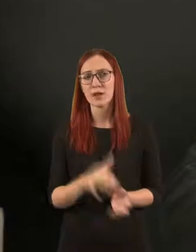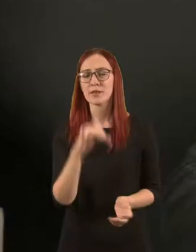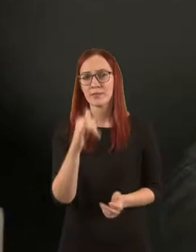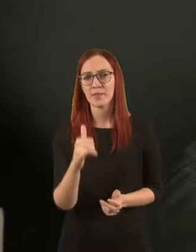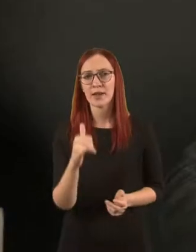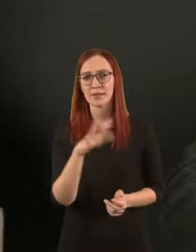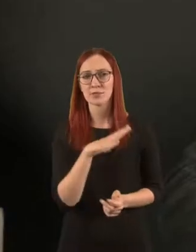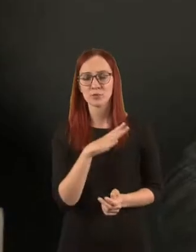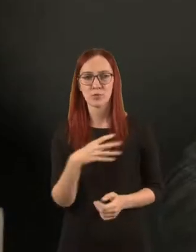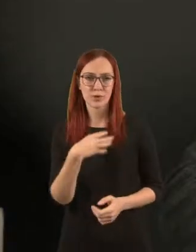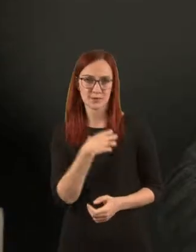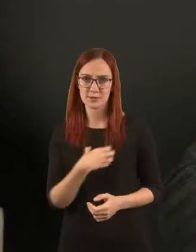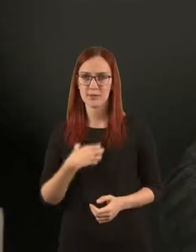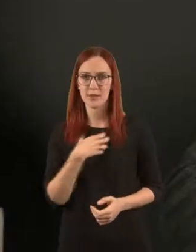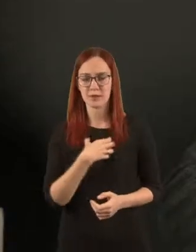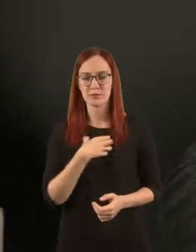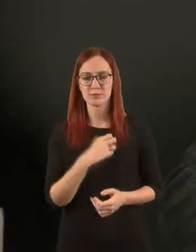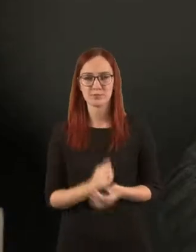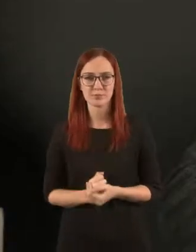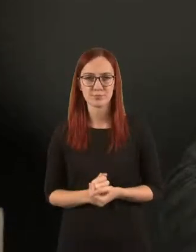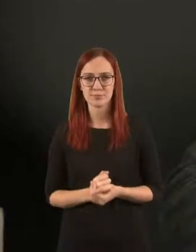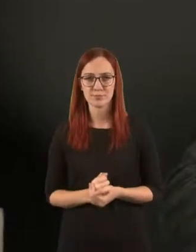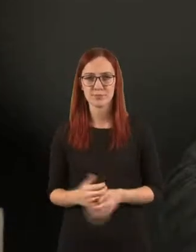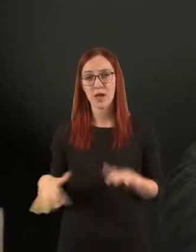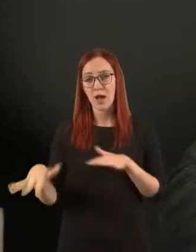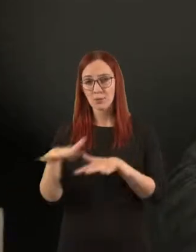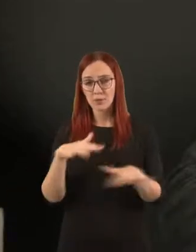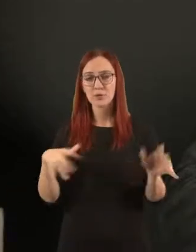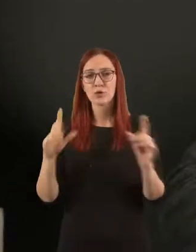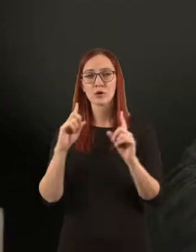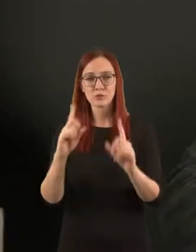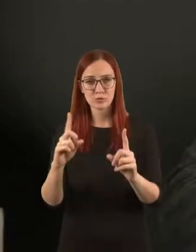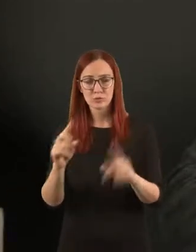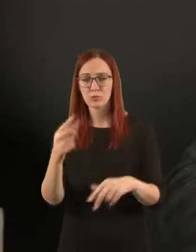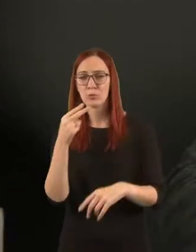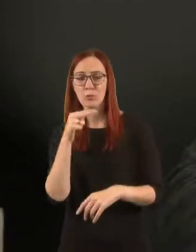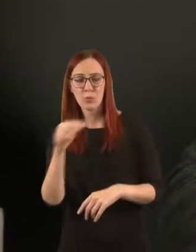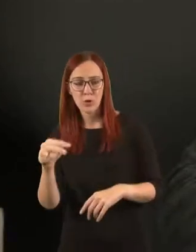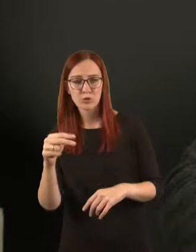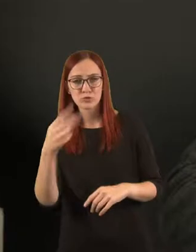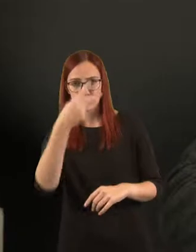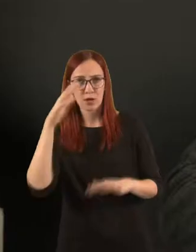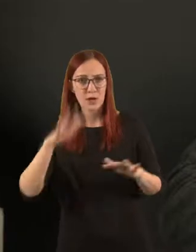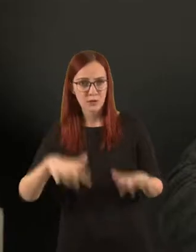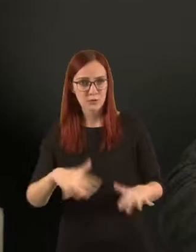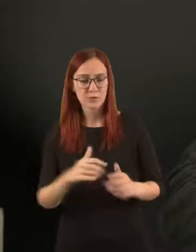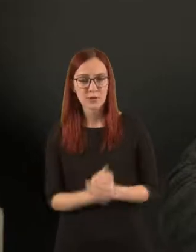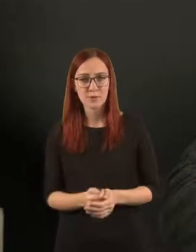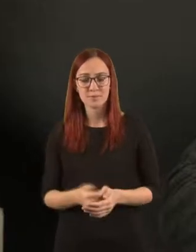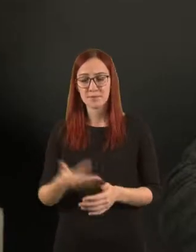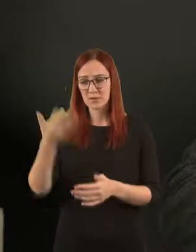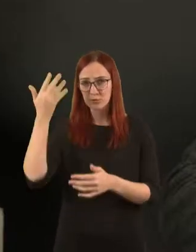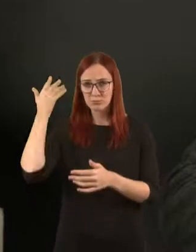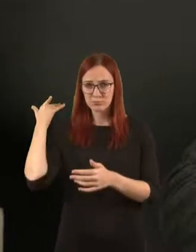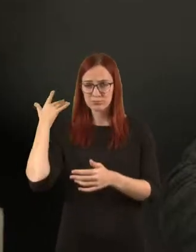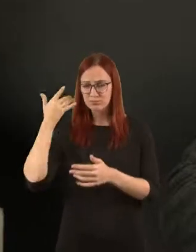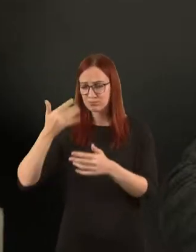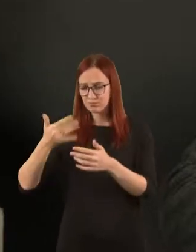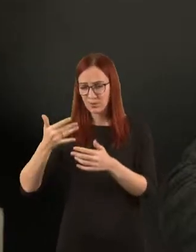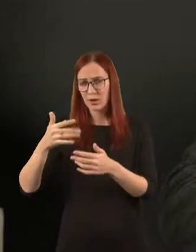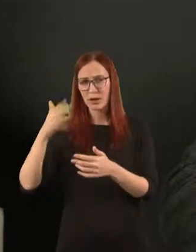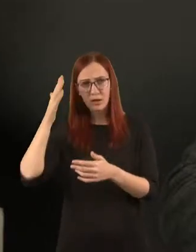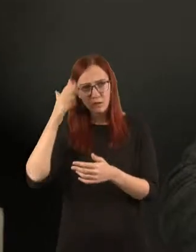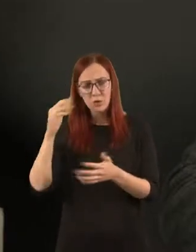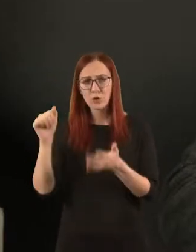and I can agree to most of my colleagues who spoke before, this